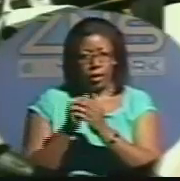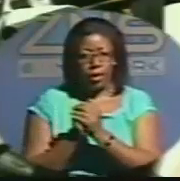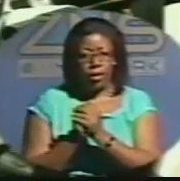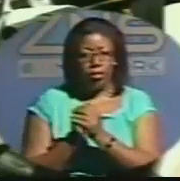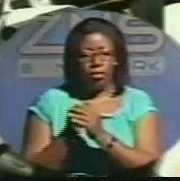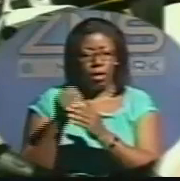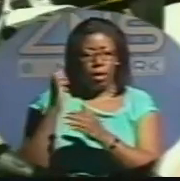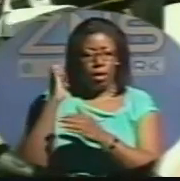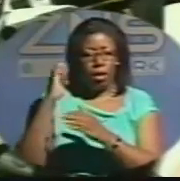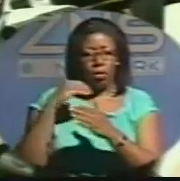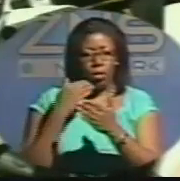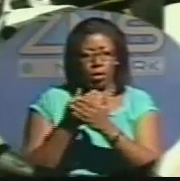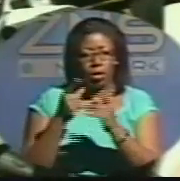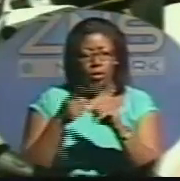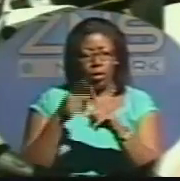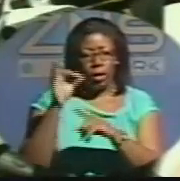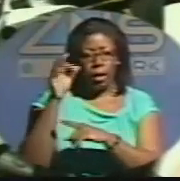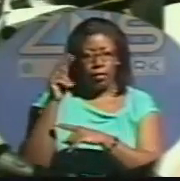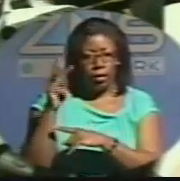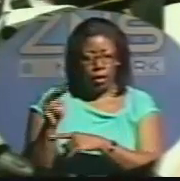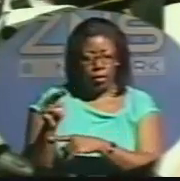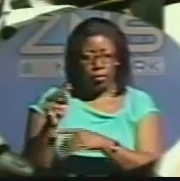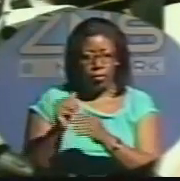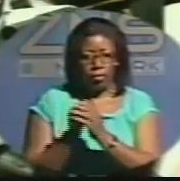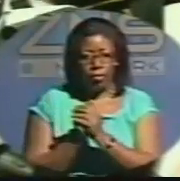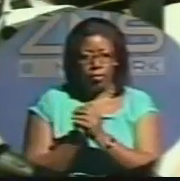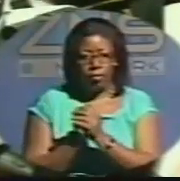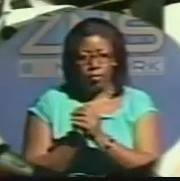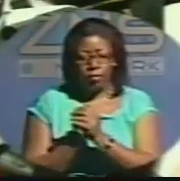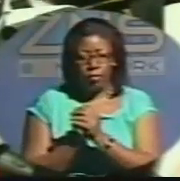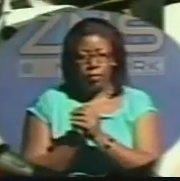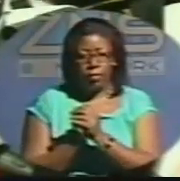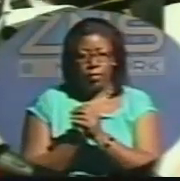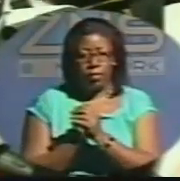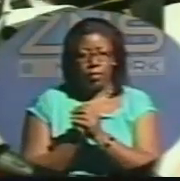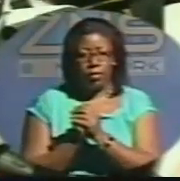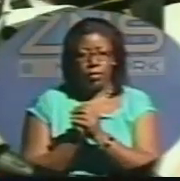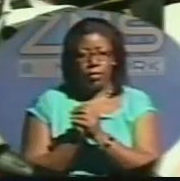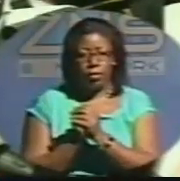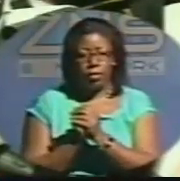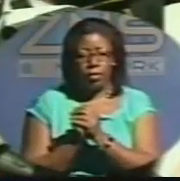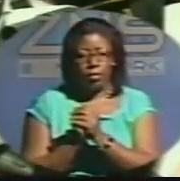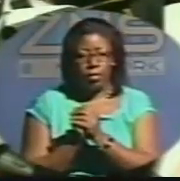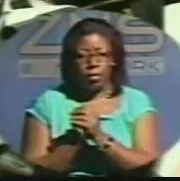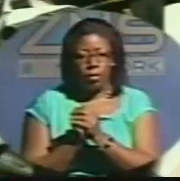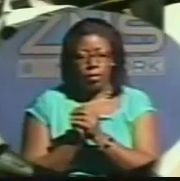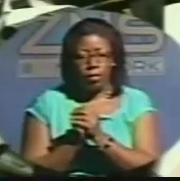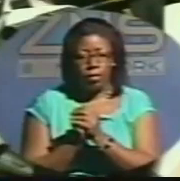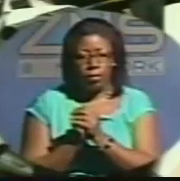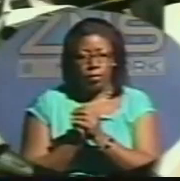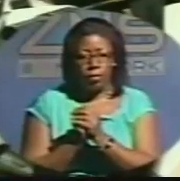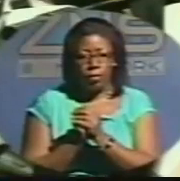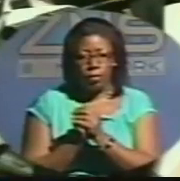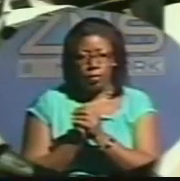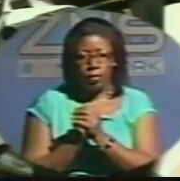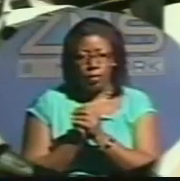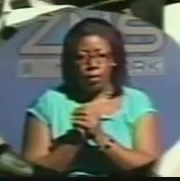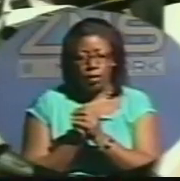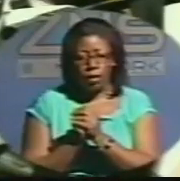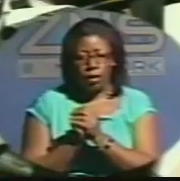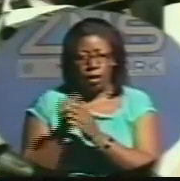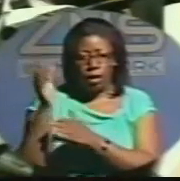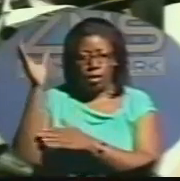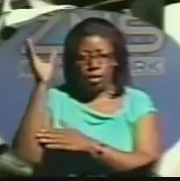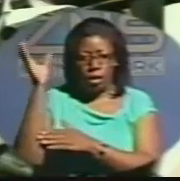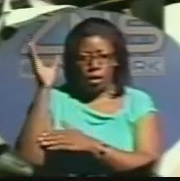rank. We do not have now, could never have, enough Charlies in our ranks. Indeed,